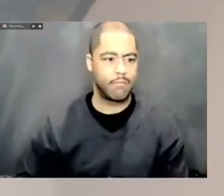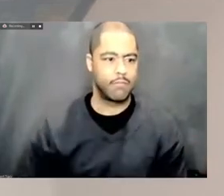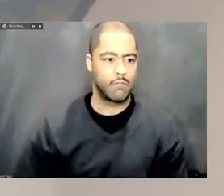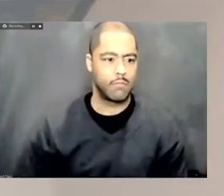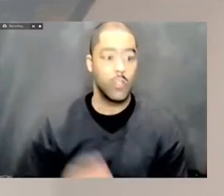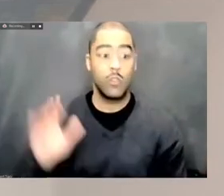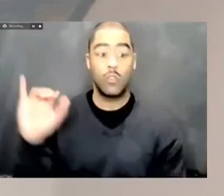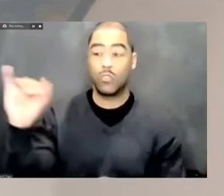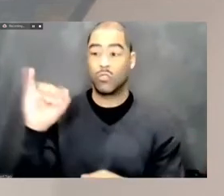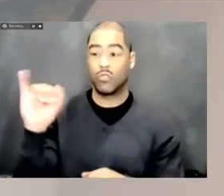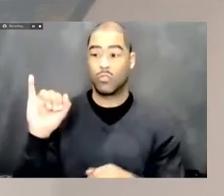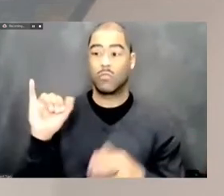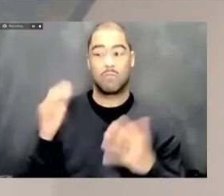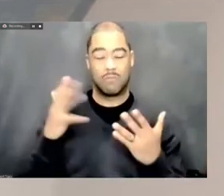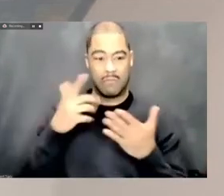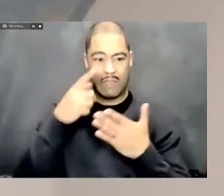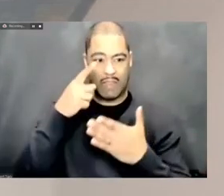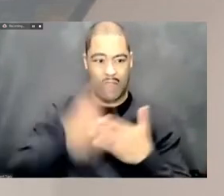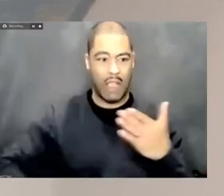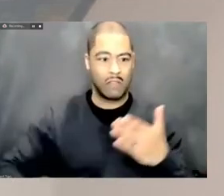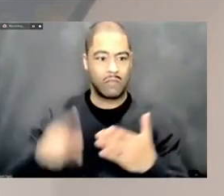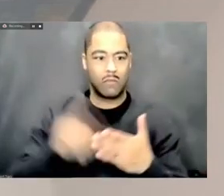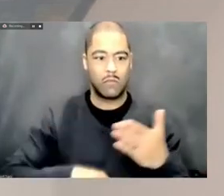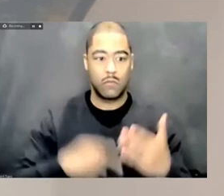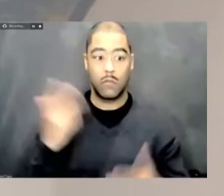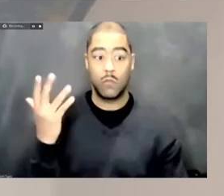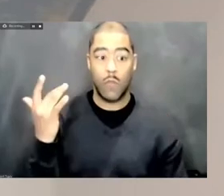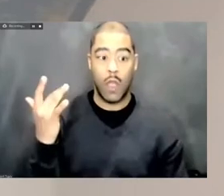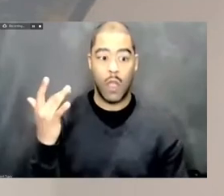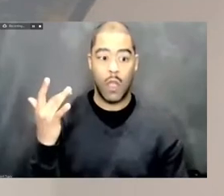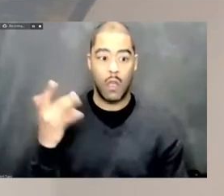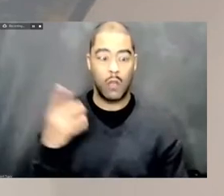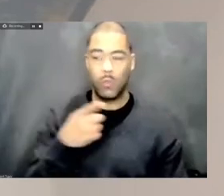You were detained for interrogation because you fit the profile.